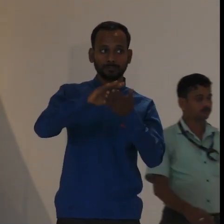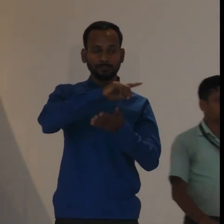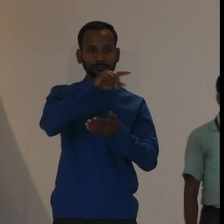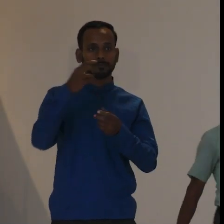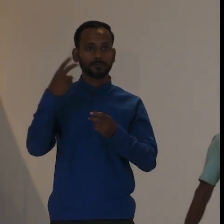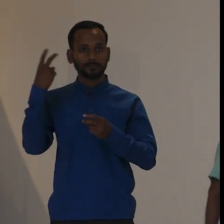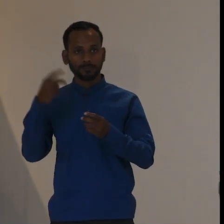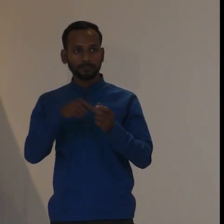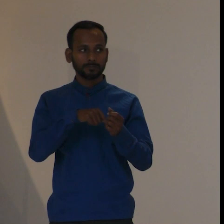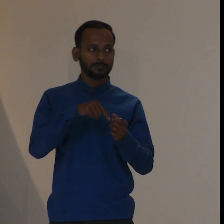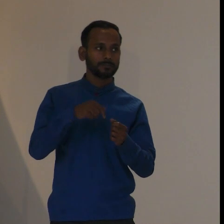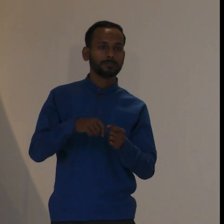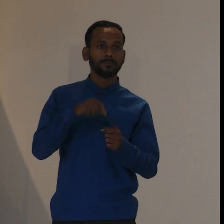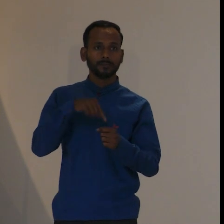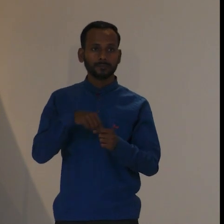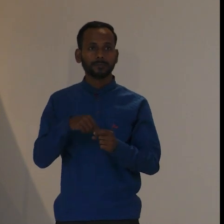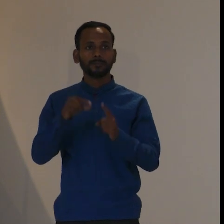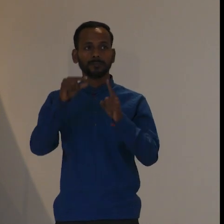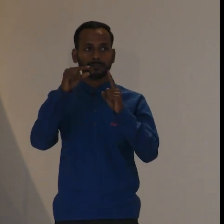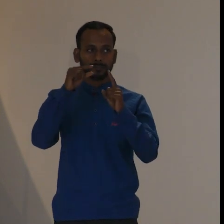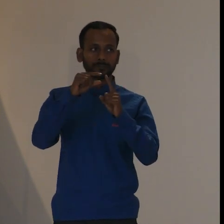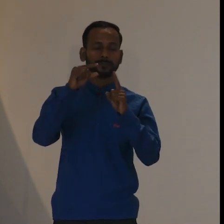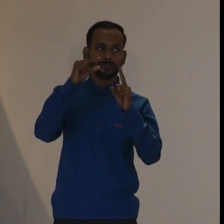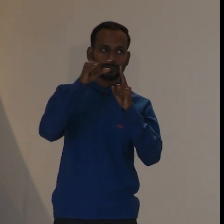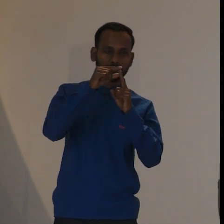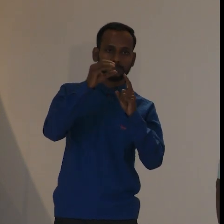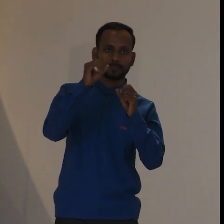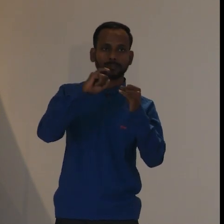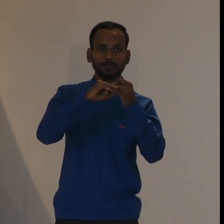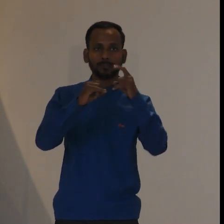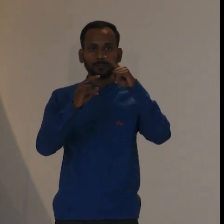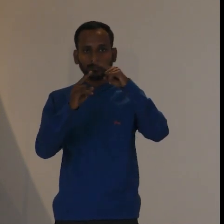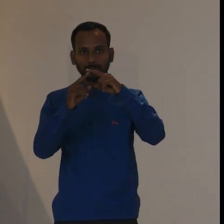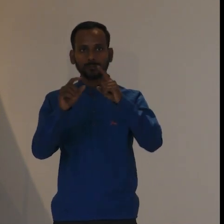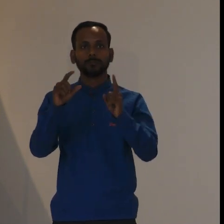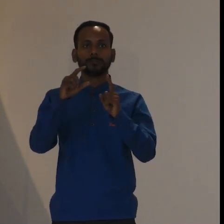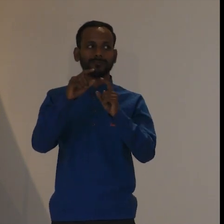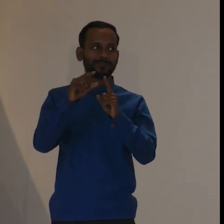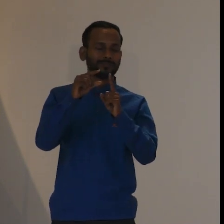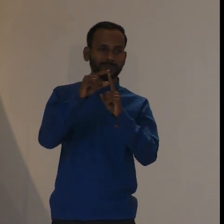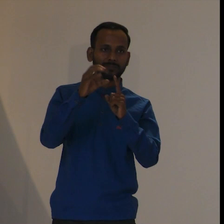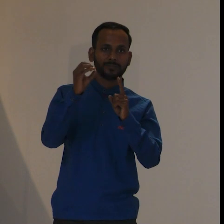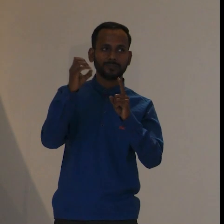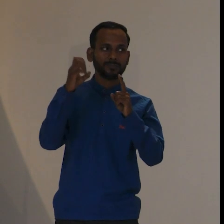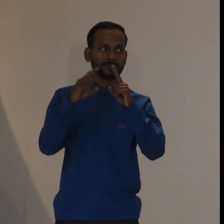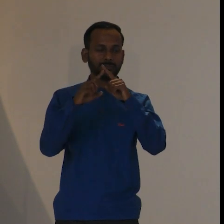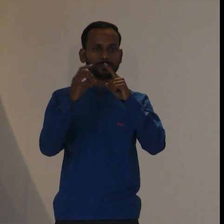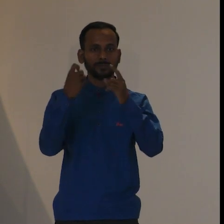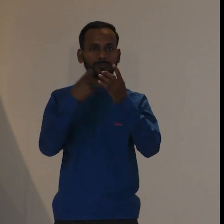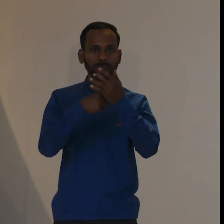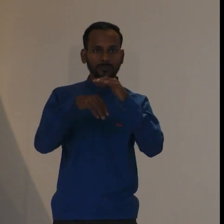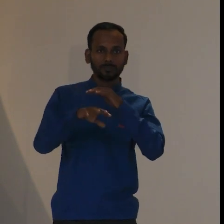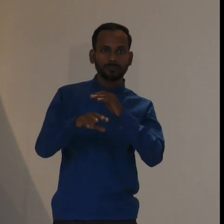and currently a postdoctoral research fellow at Ashoka University, Haryana. He engages in public archaeology